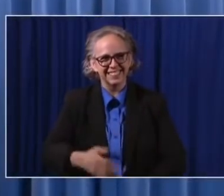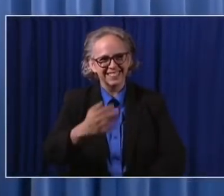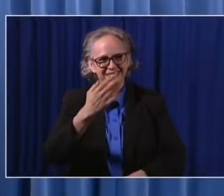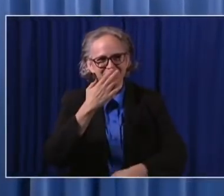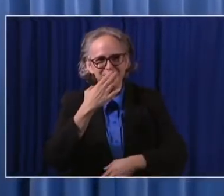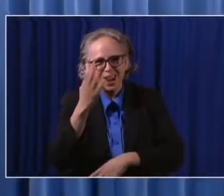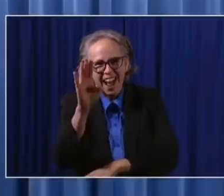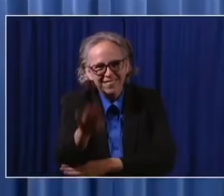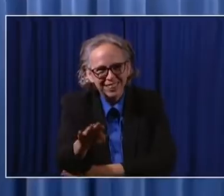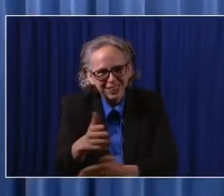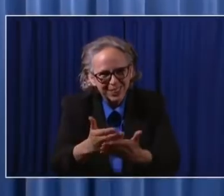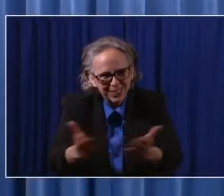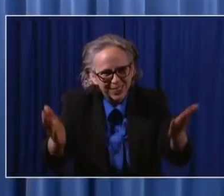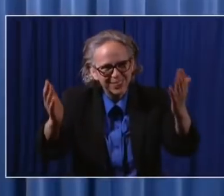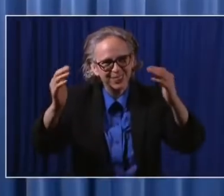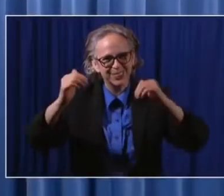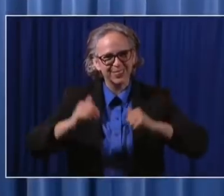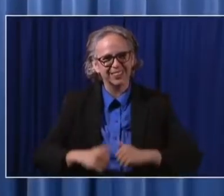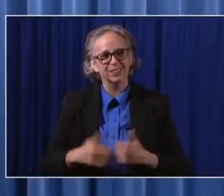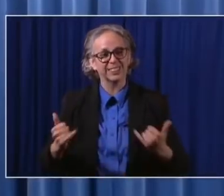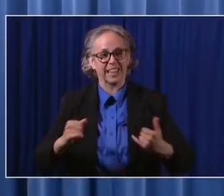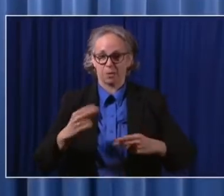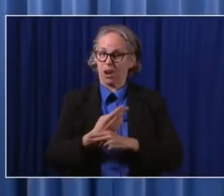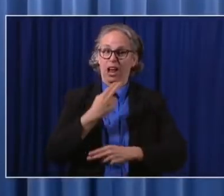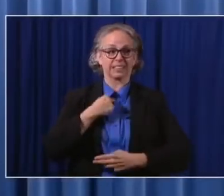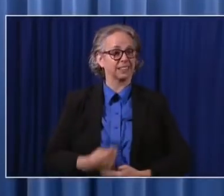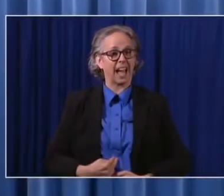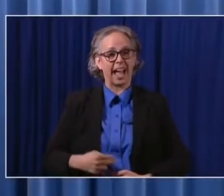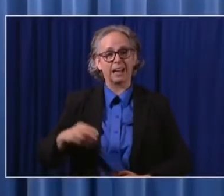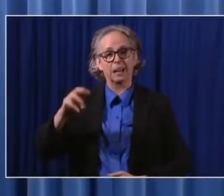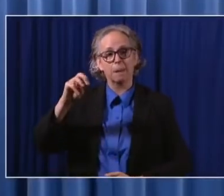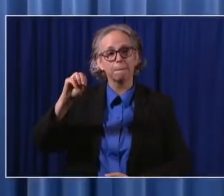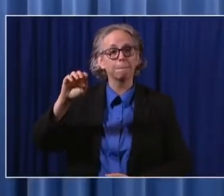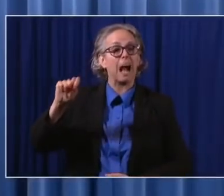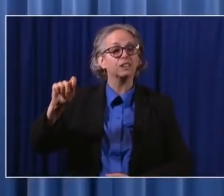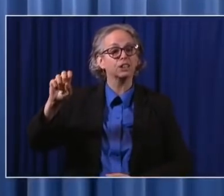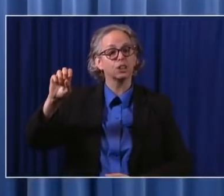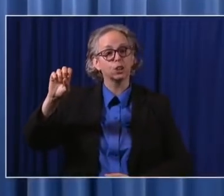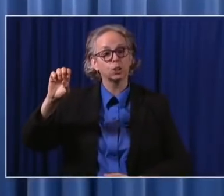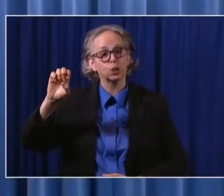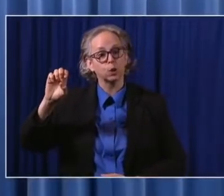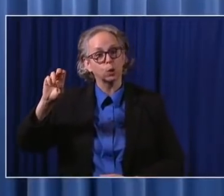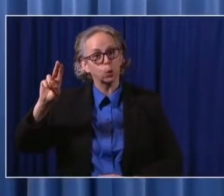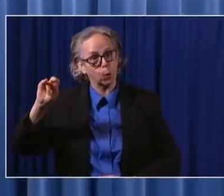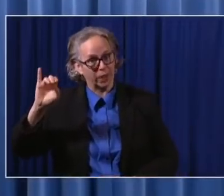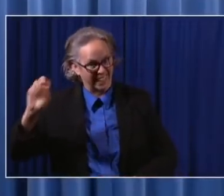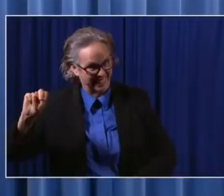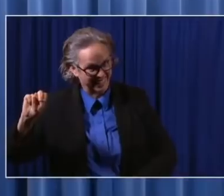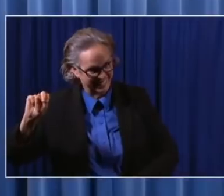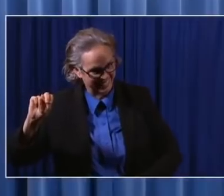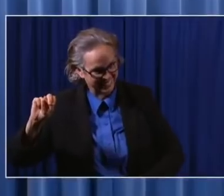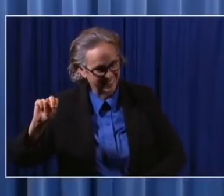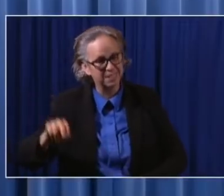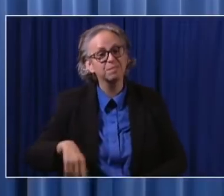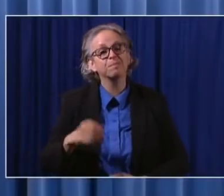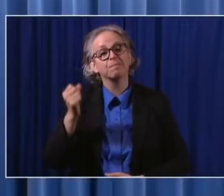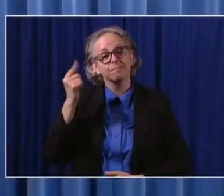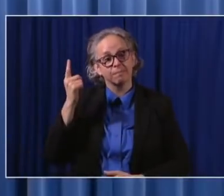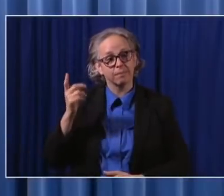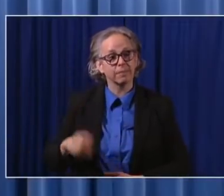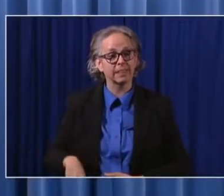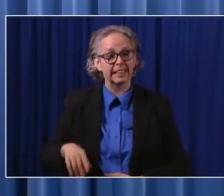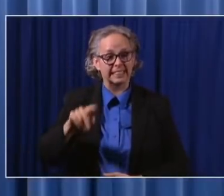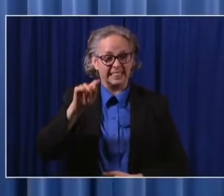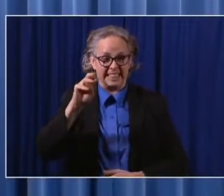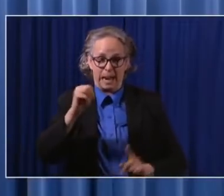Friday. The governor is at the podium. Let's listen in. Tim Schaefer of Lancaster is a grad, as is